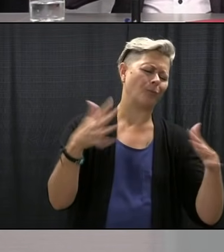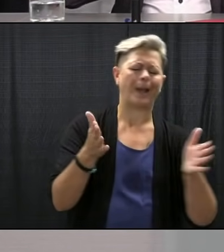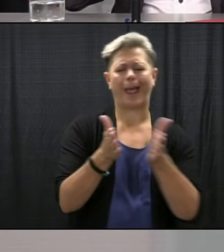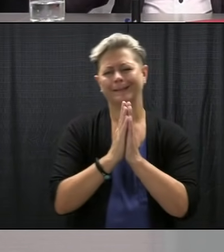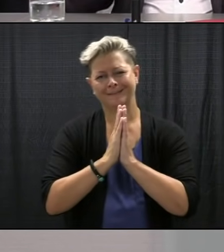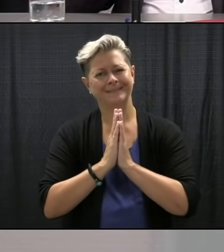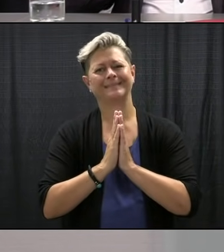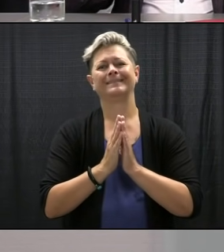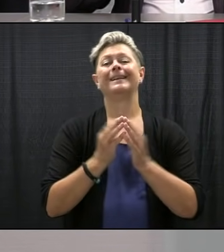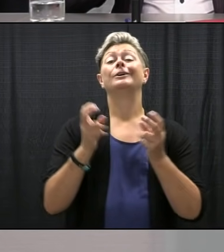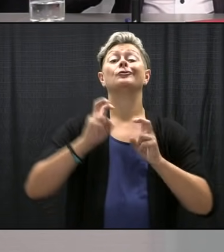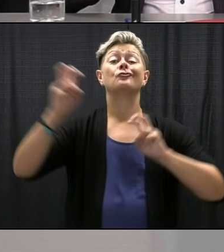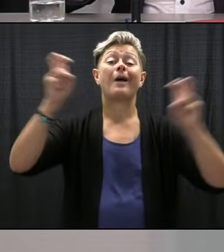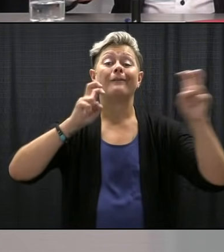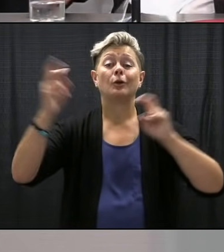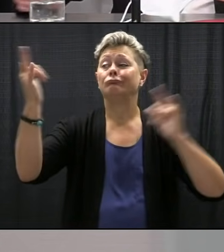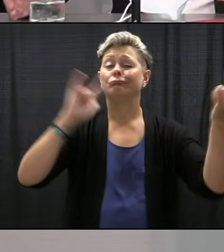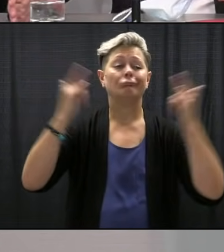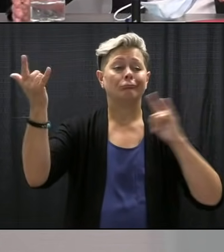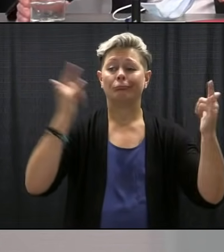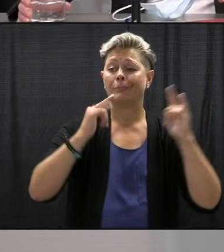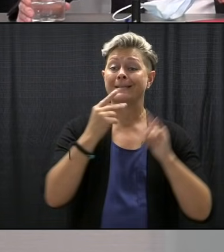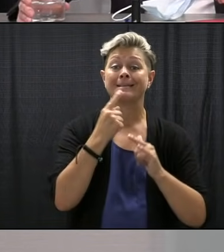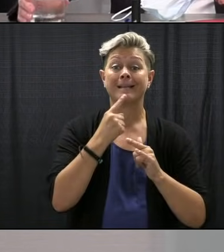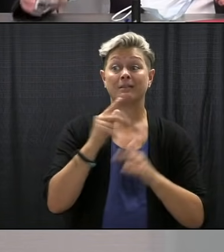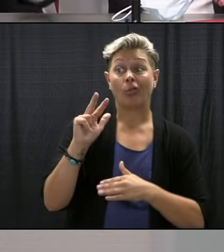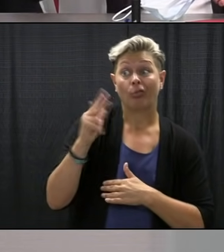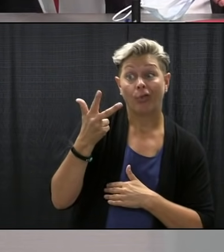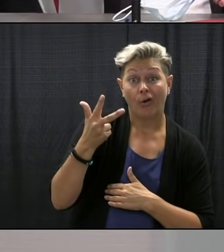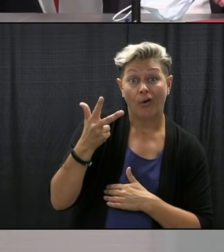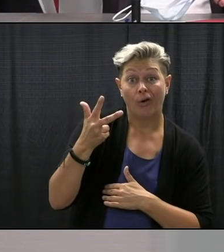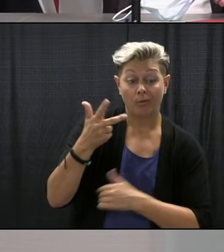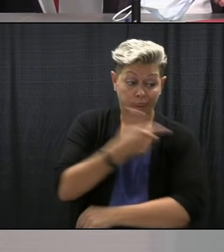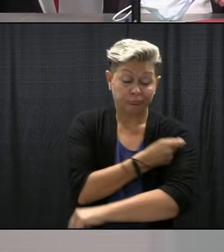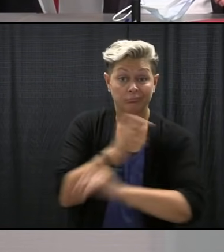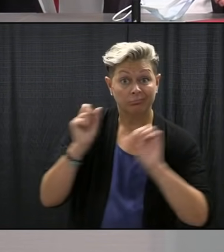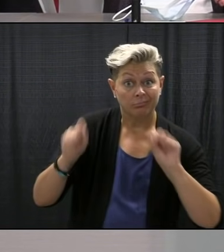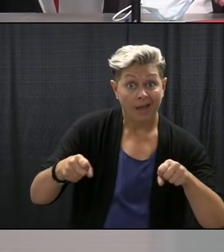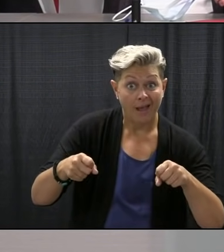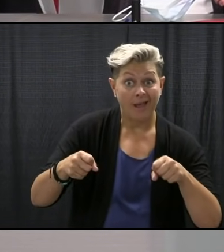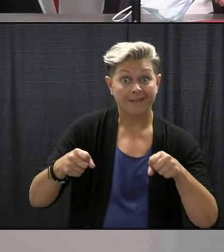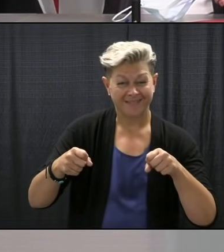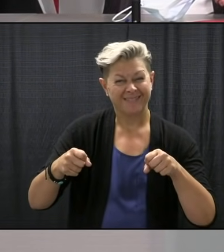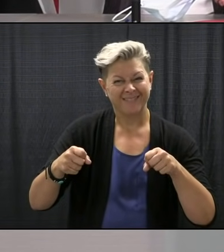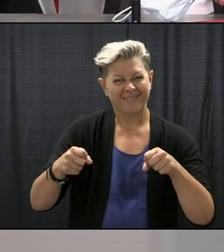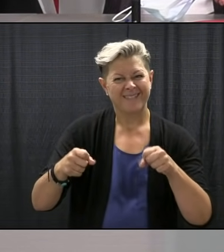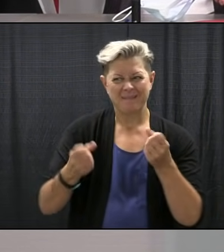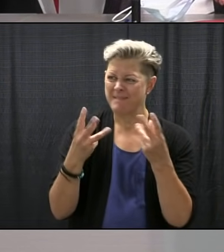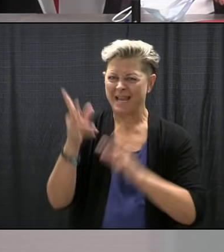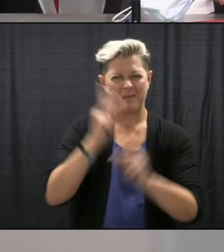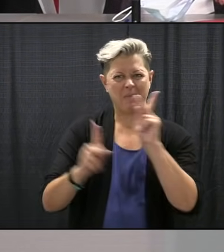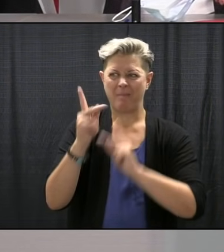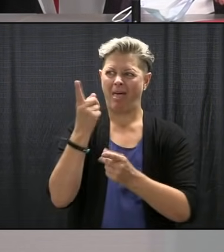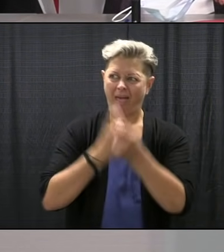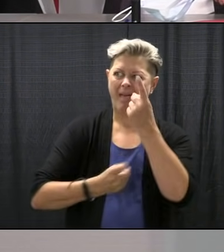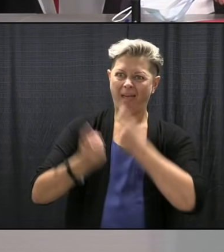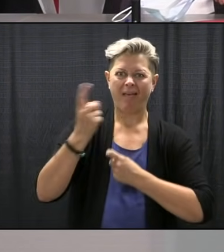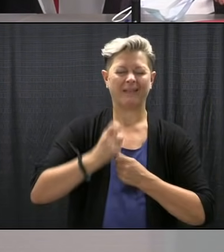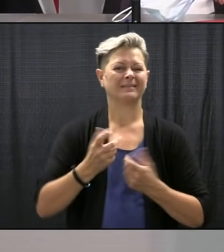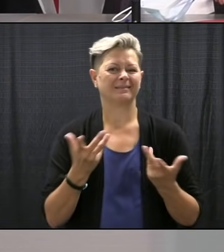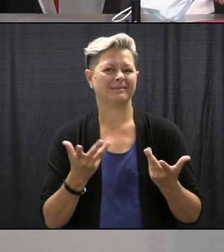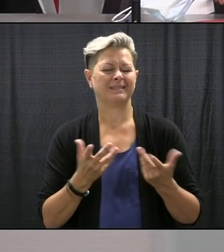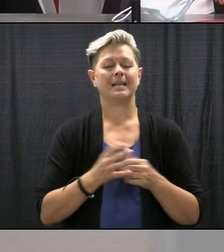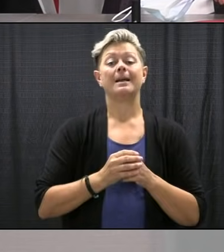travelers wanting to know if there's an opportunity for them to get a third shot that will match. I know the push right now is to get as many people with the second dose, but people